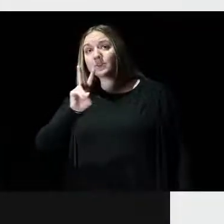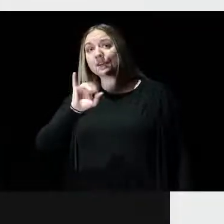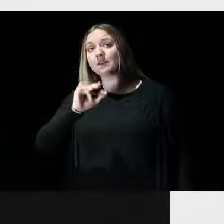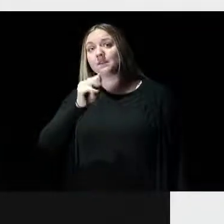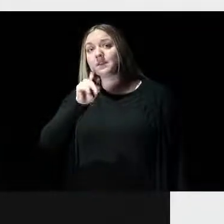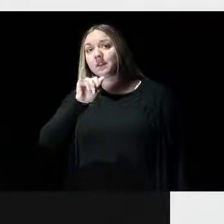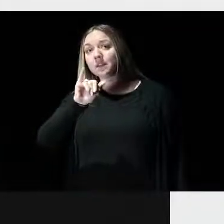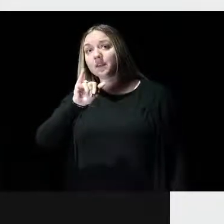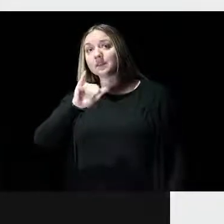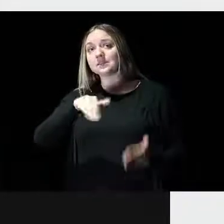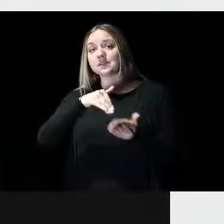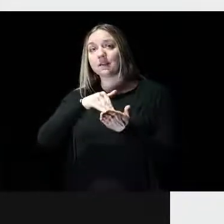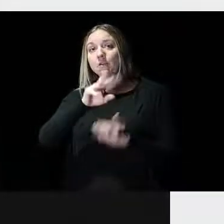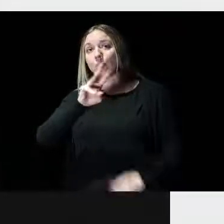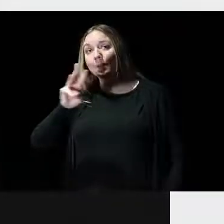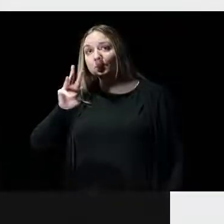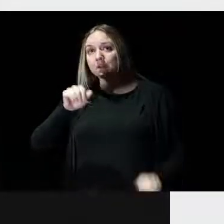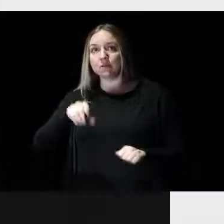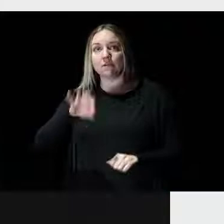social channels.